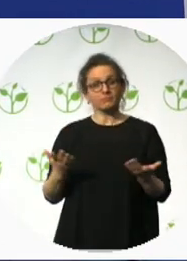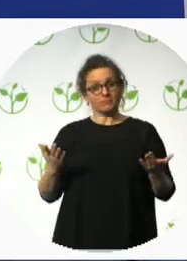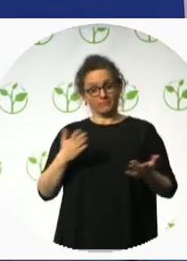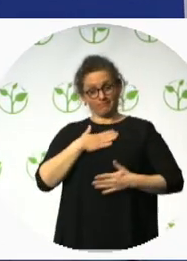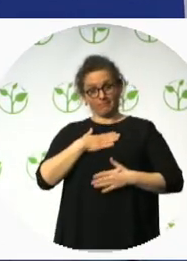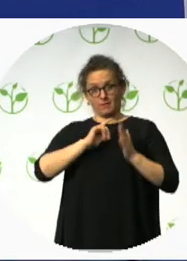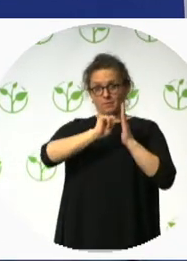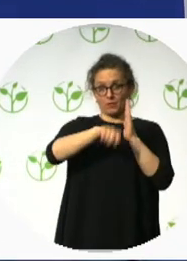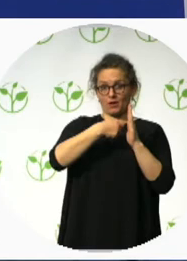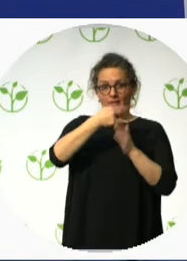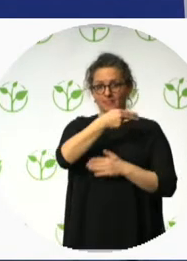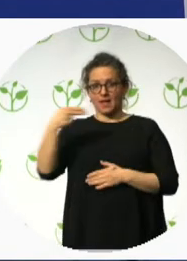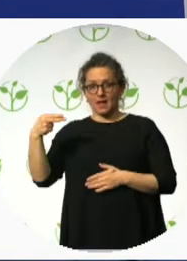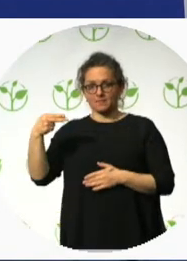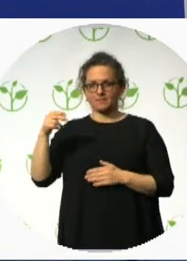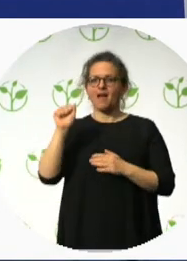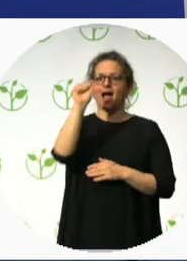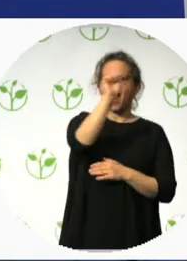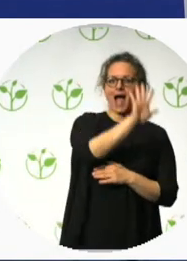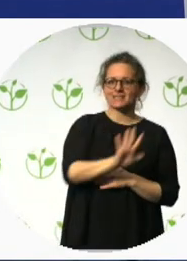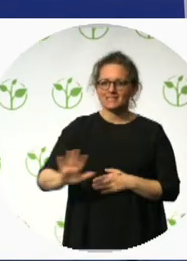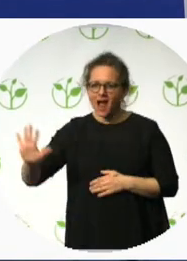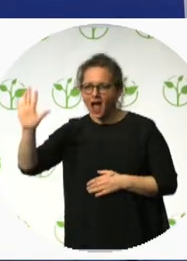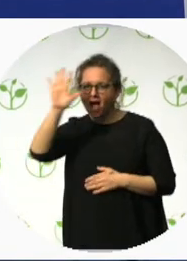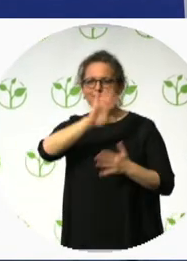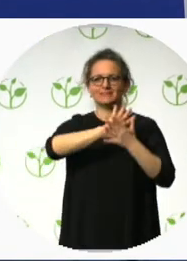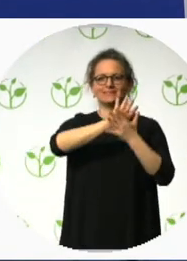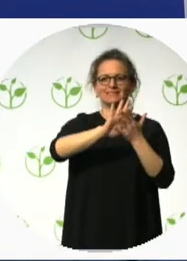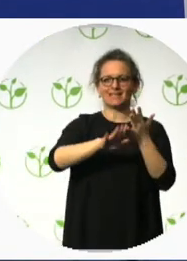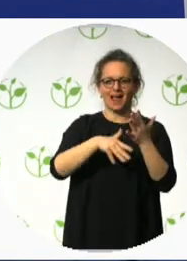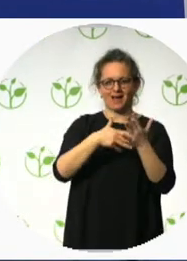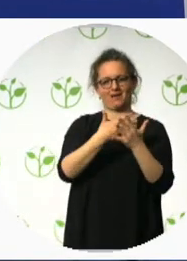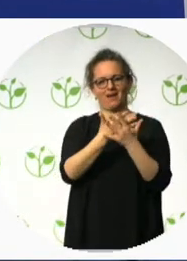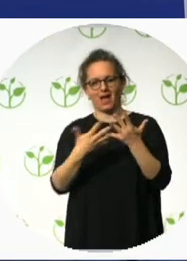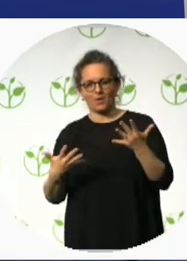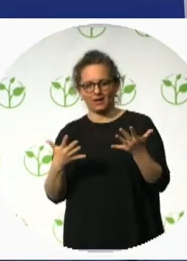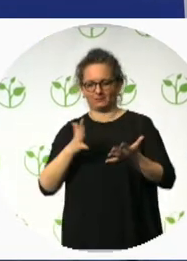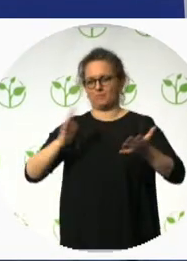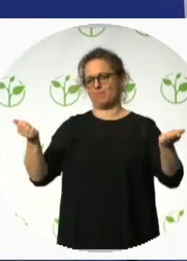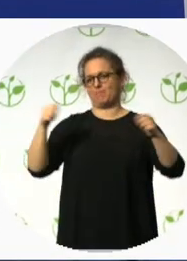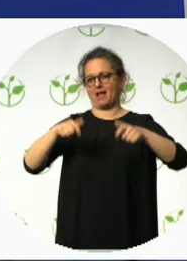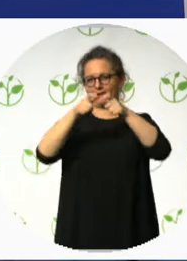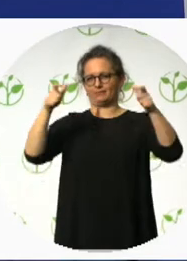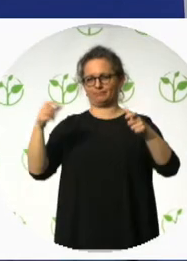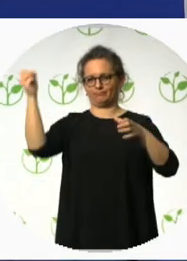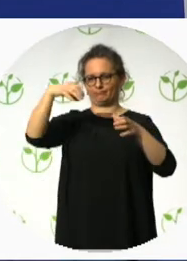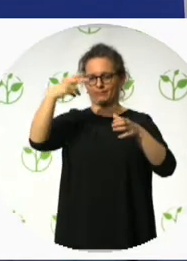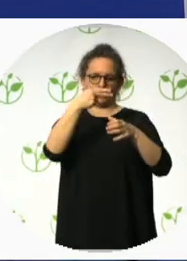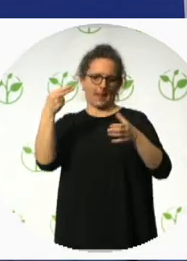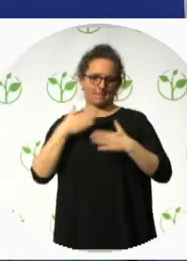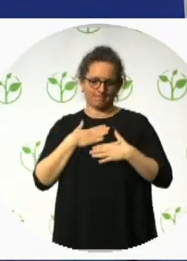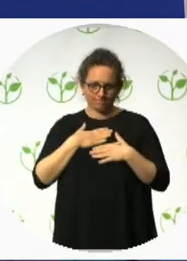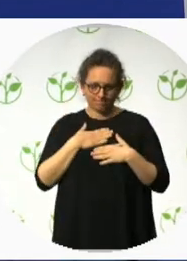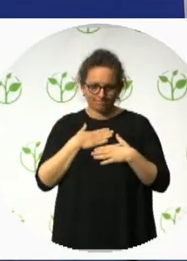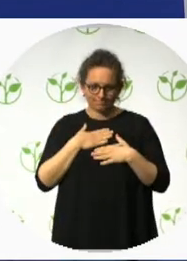Bank. Okay. Unlike in the US and European countries, sign language